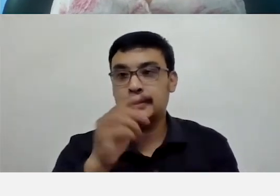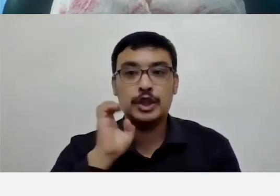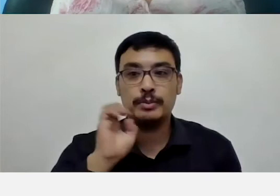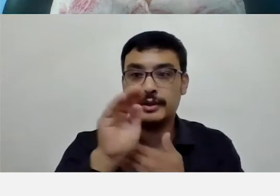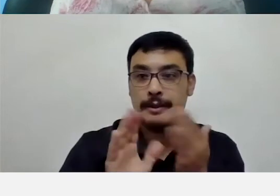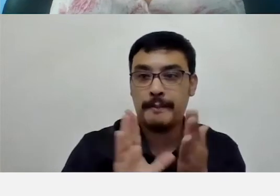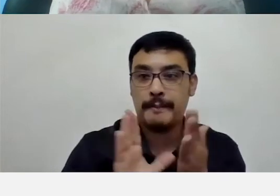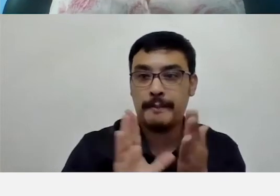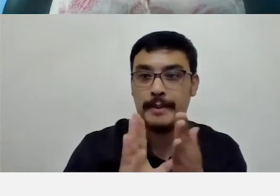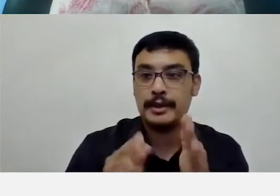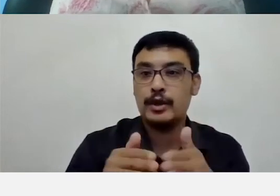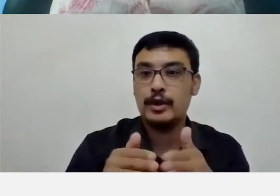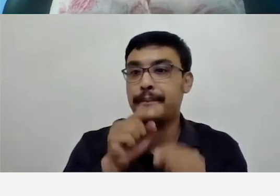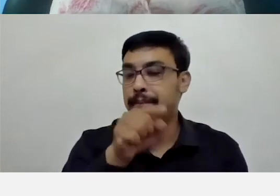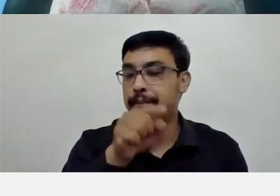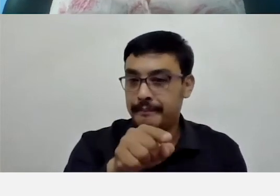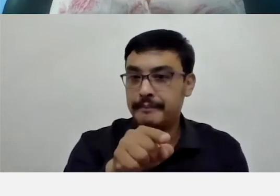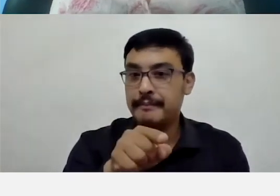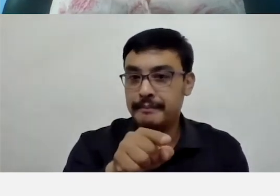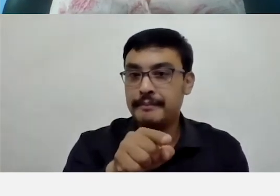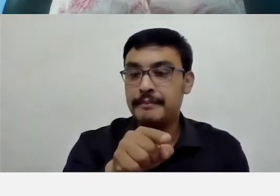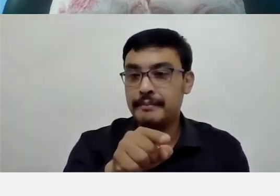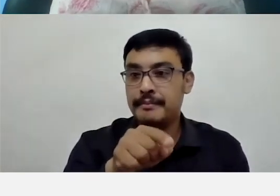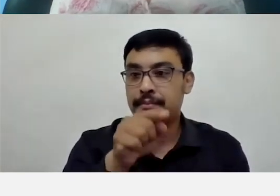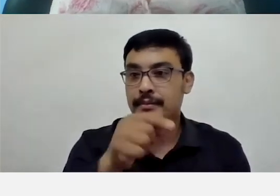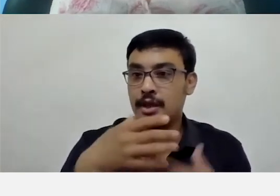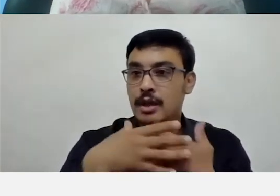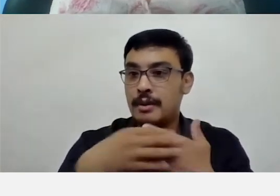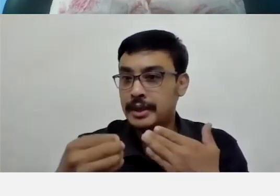building. It is copied from